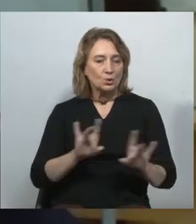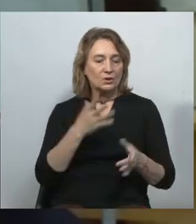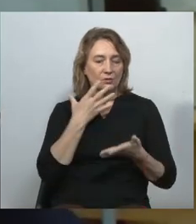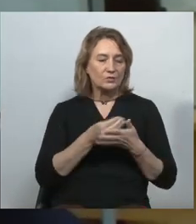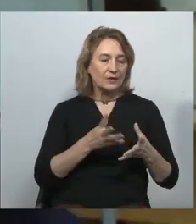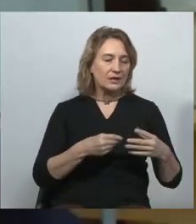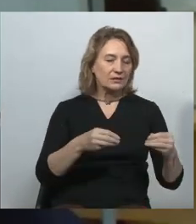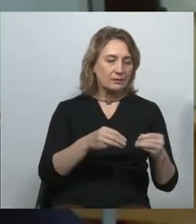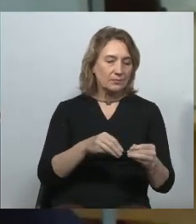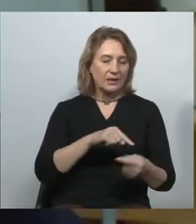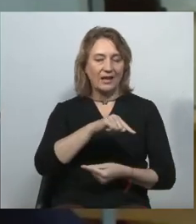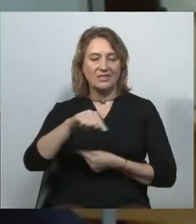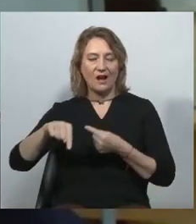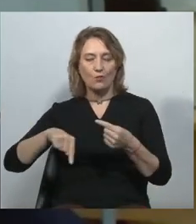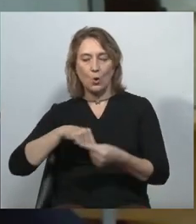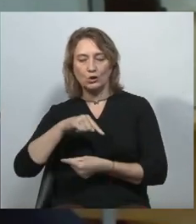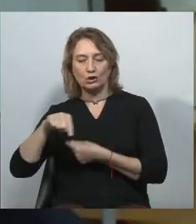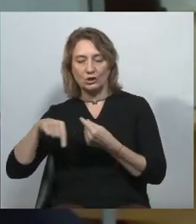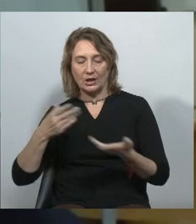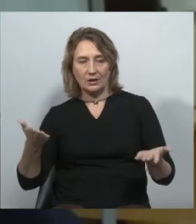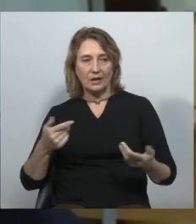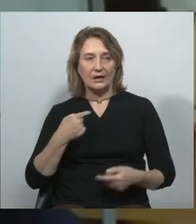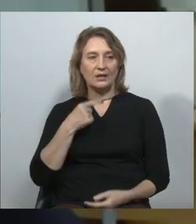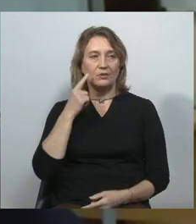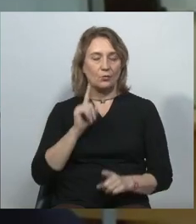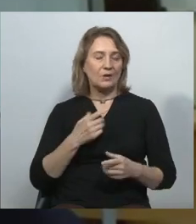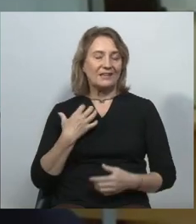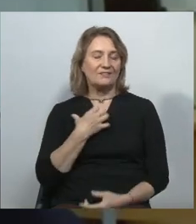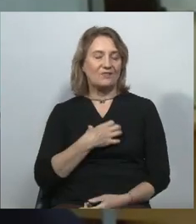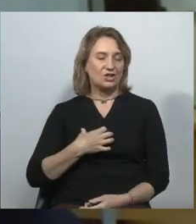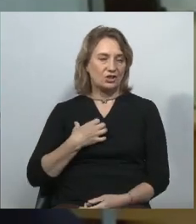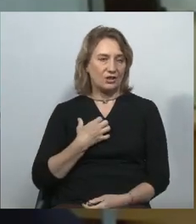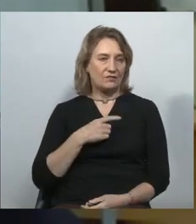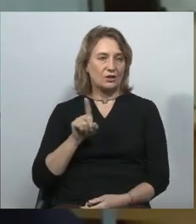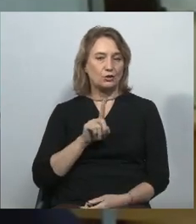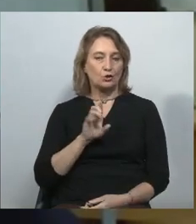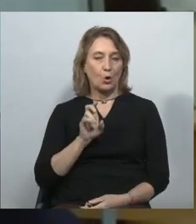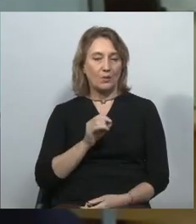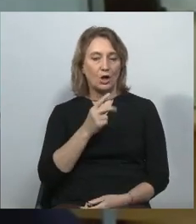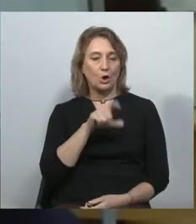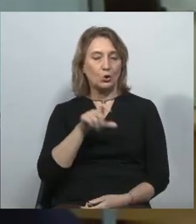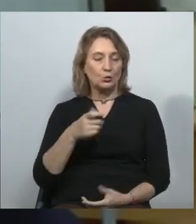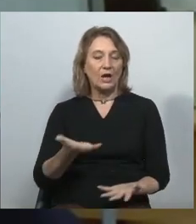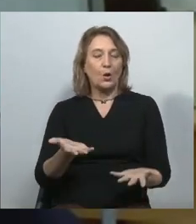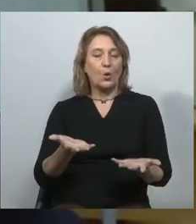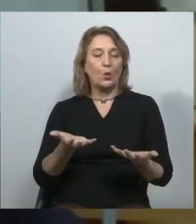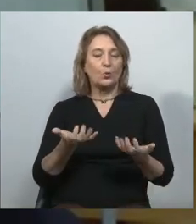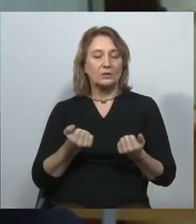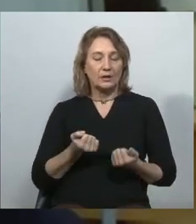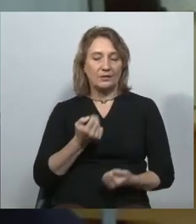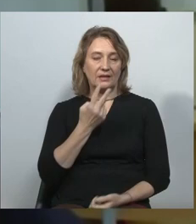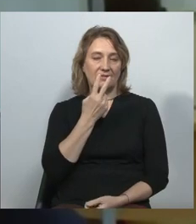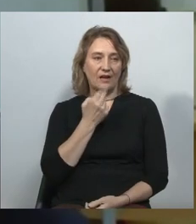my family, to my friends. And I think it's very important for people